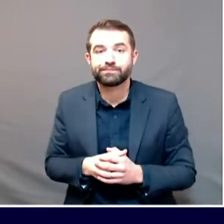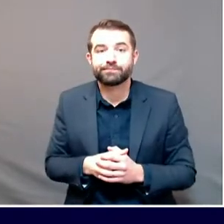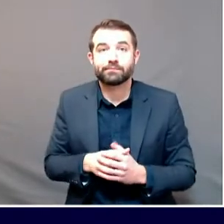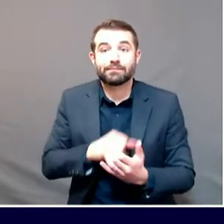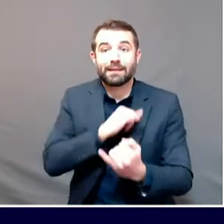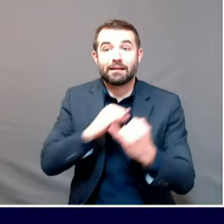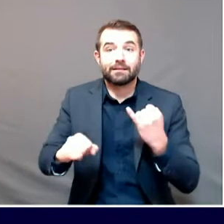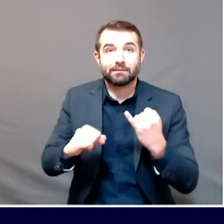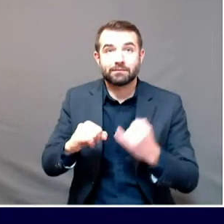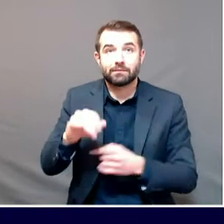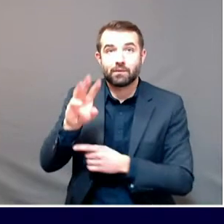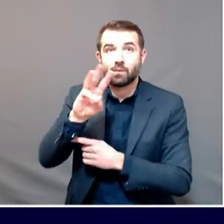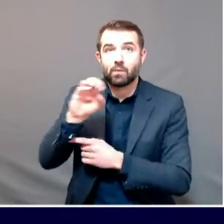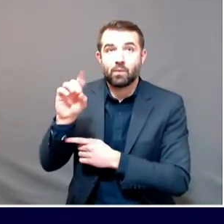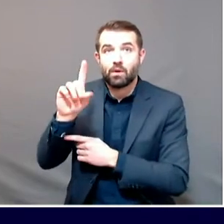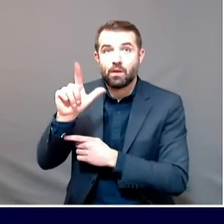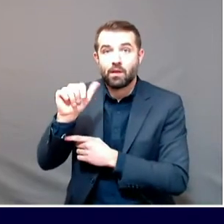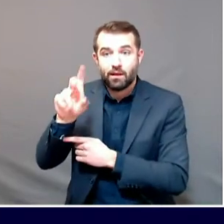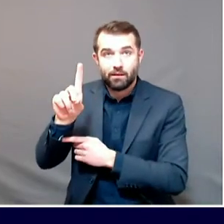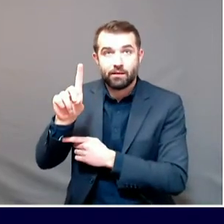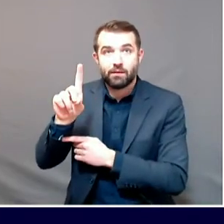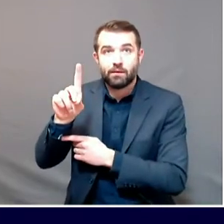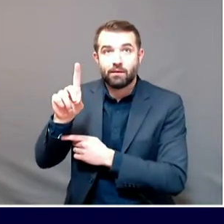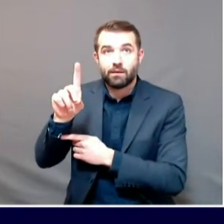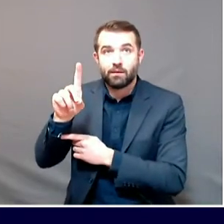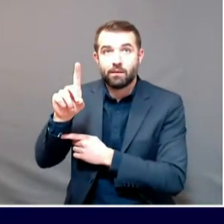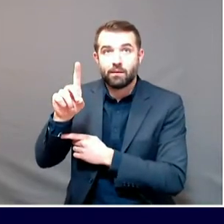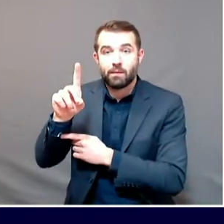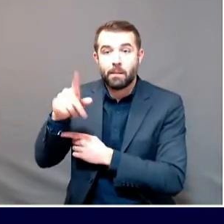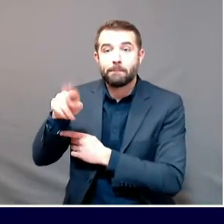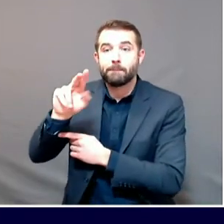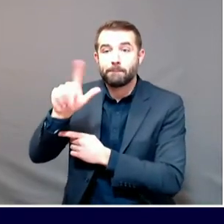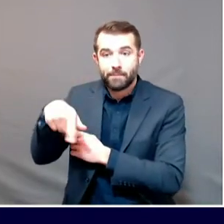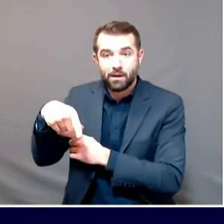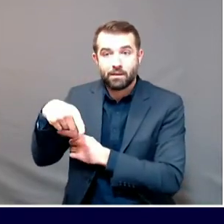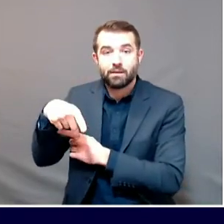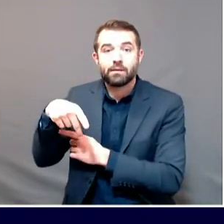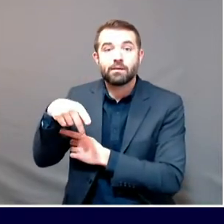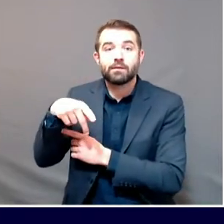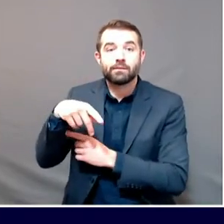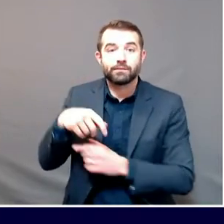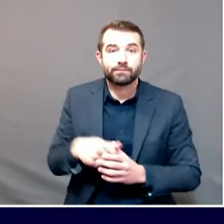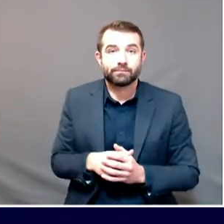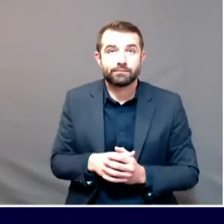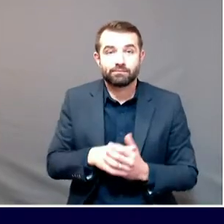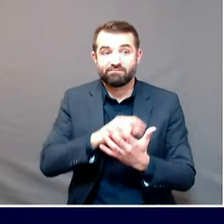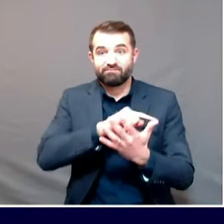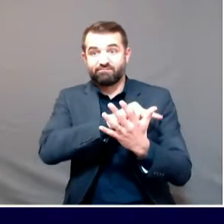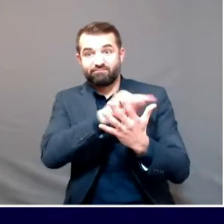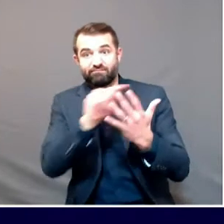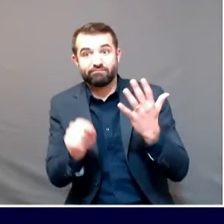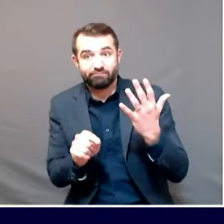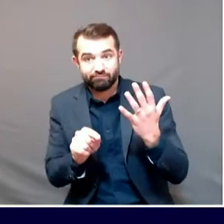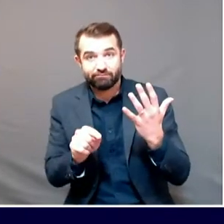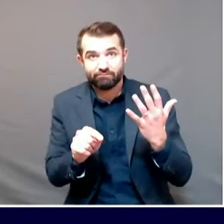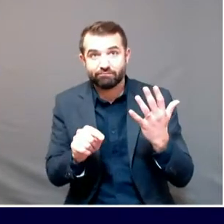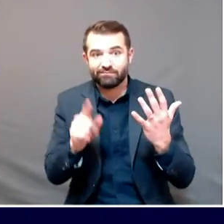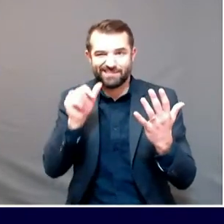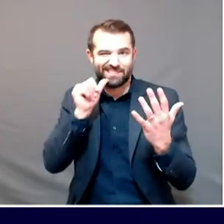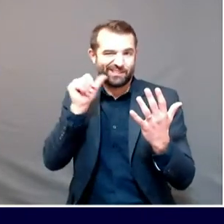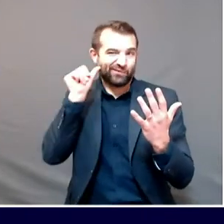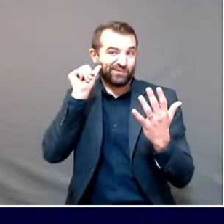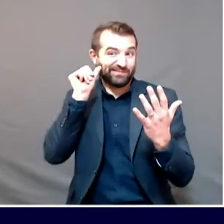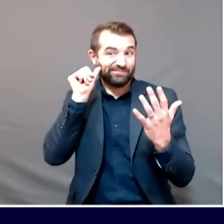Pulp. We've also, just this morning, those are investigations that we've opened yesterday.